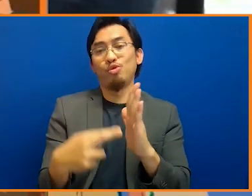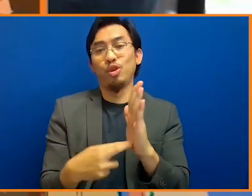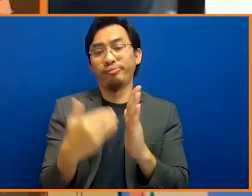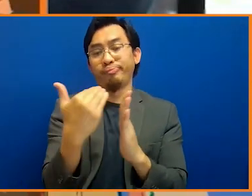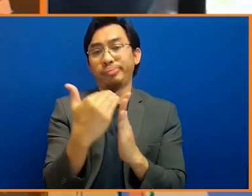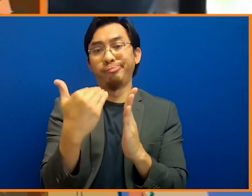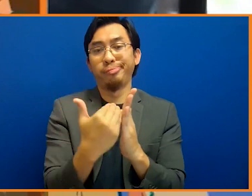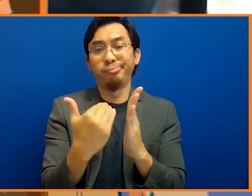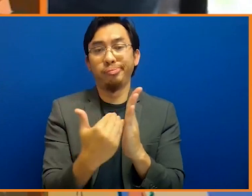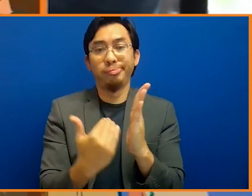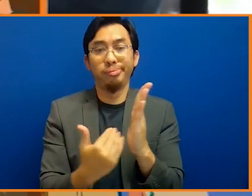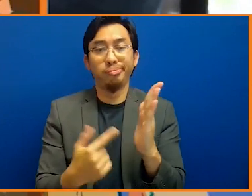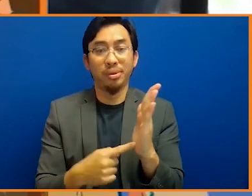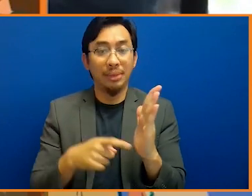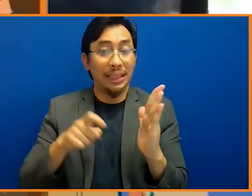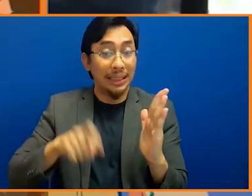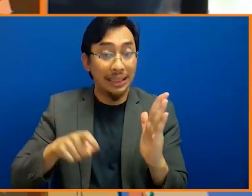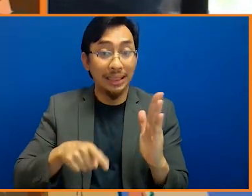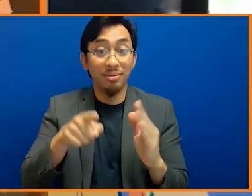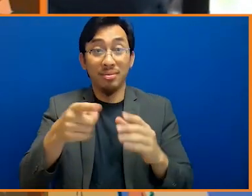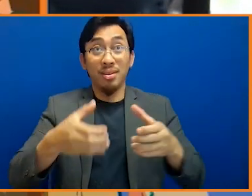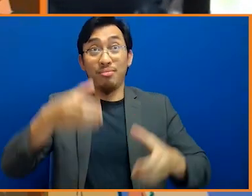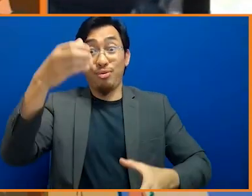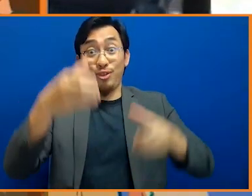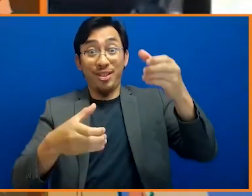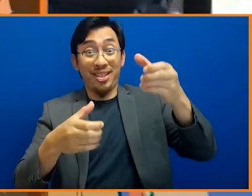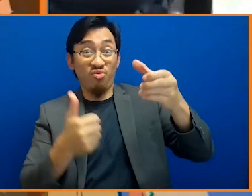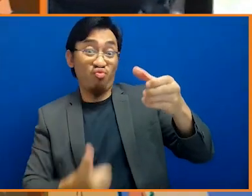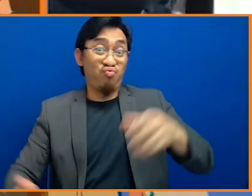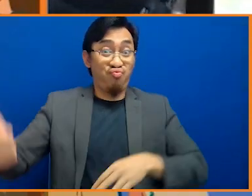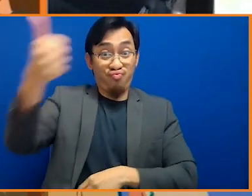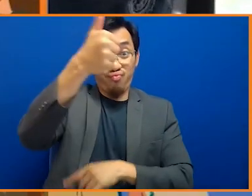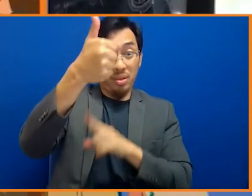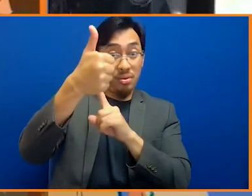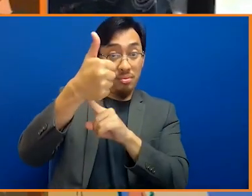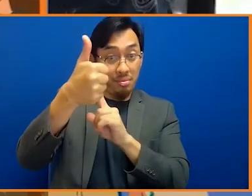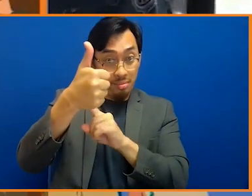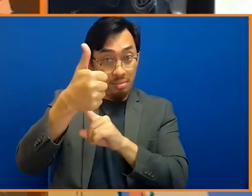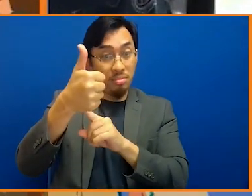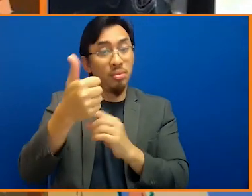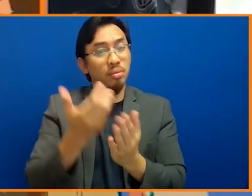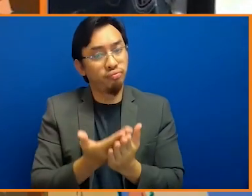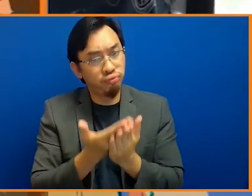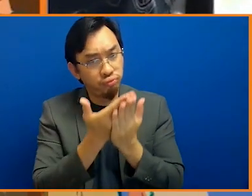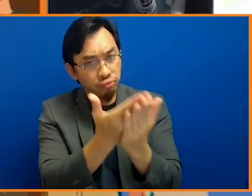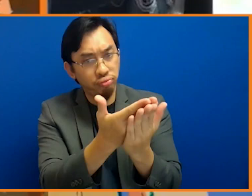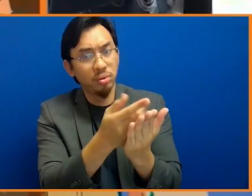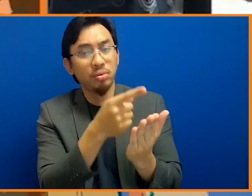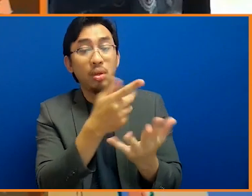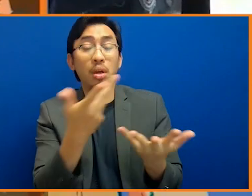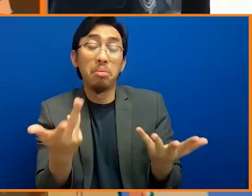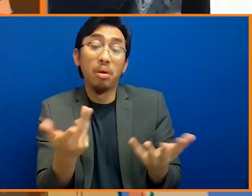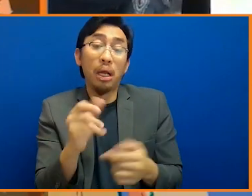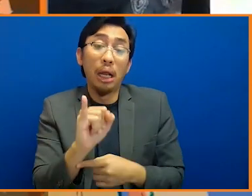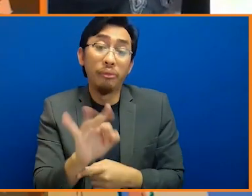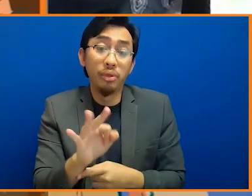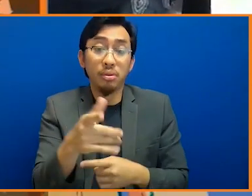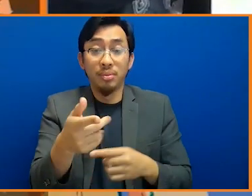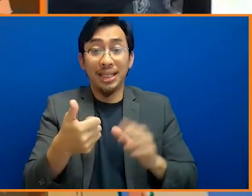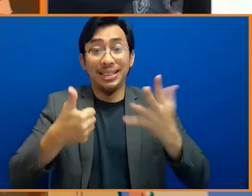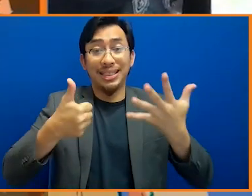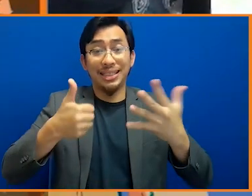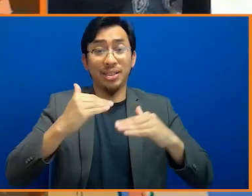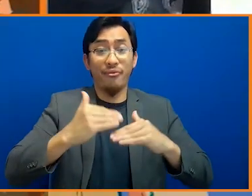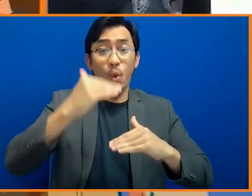of regulation to ask or to require the owner of the building, those buildings are higher